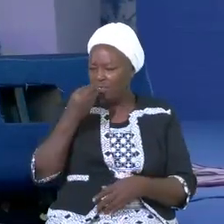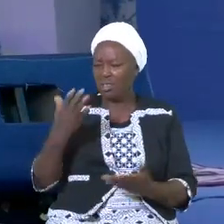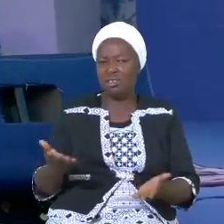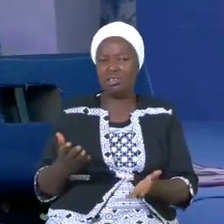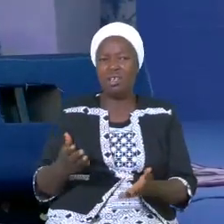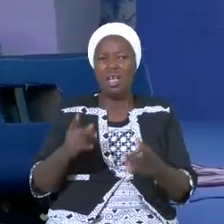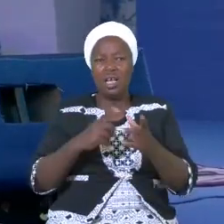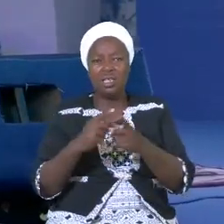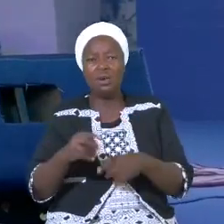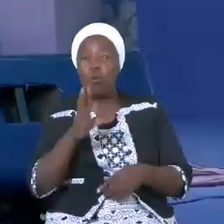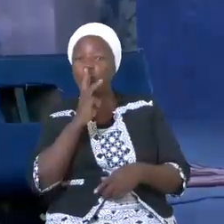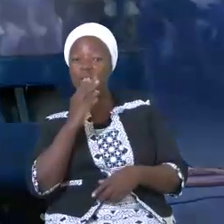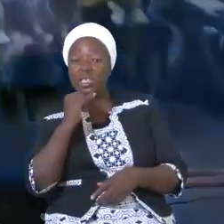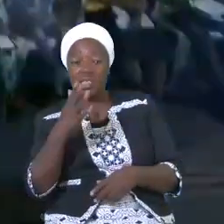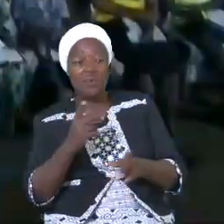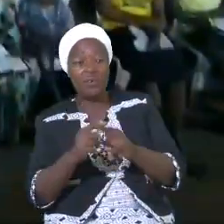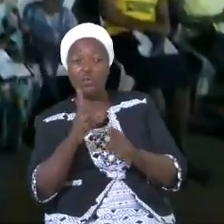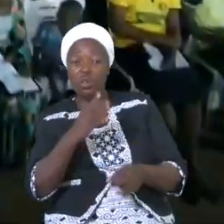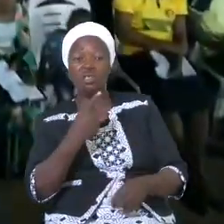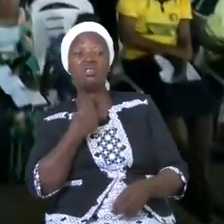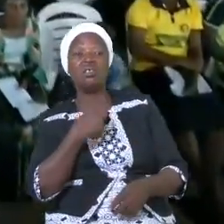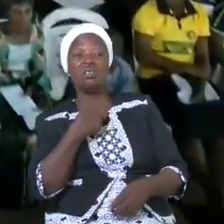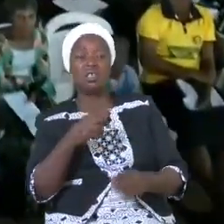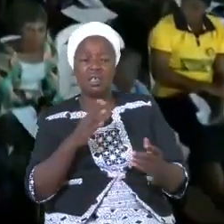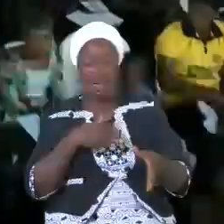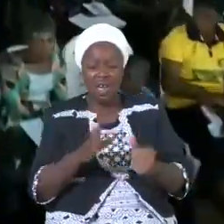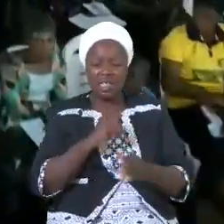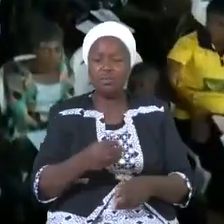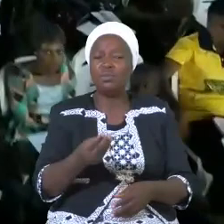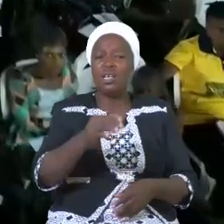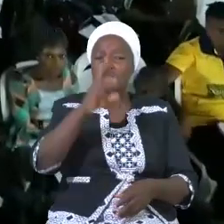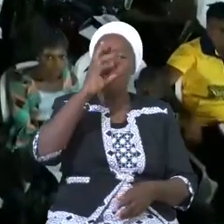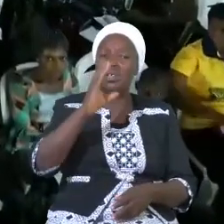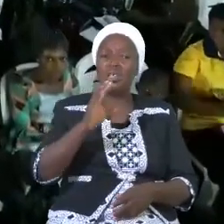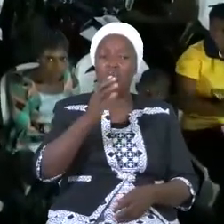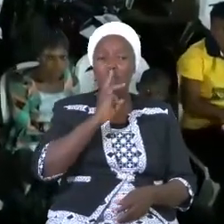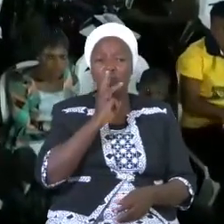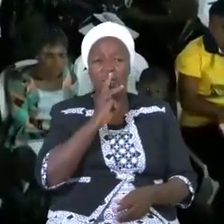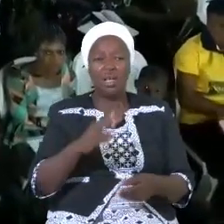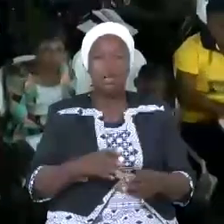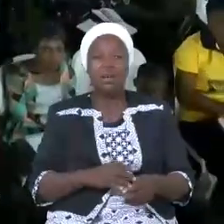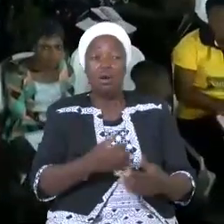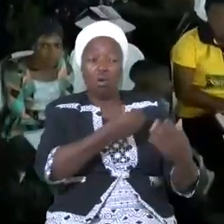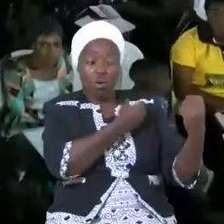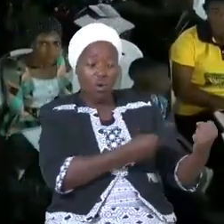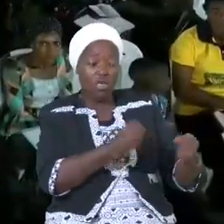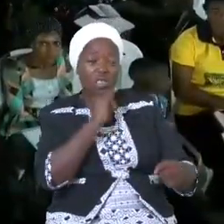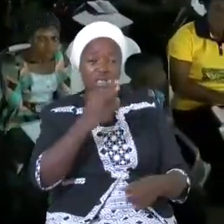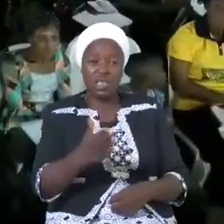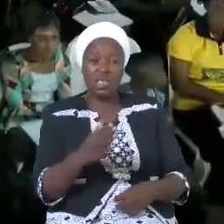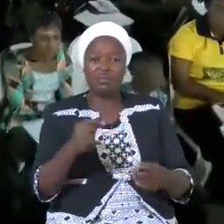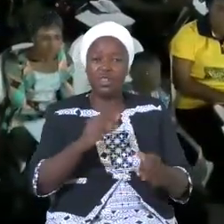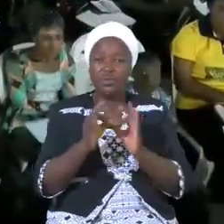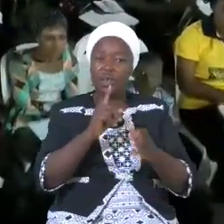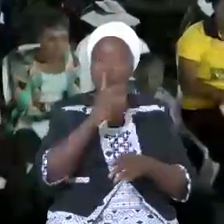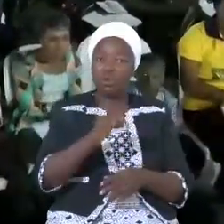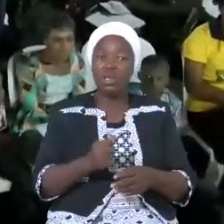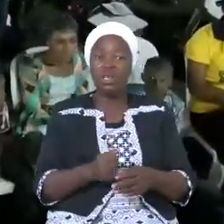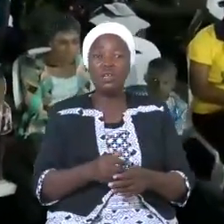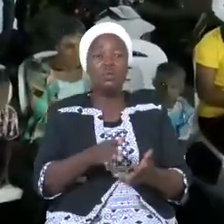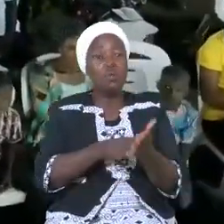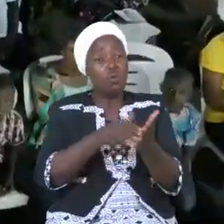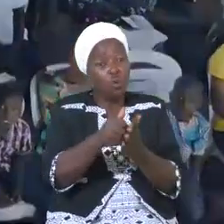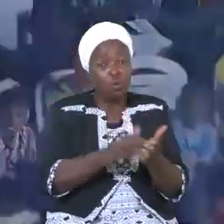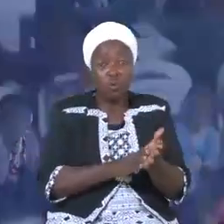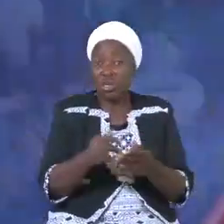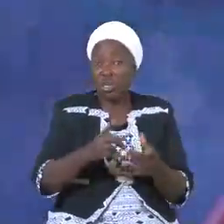you're really thirsty let him take courage is there if you're really weak and you want